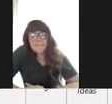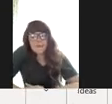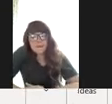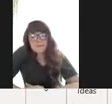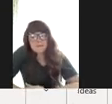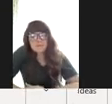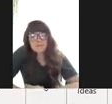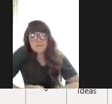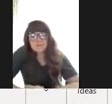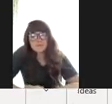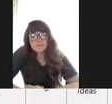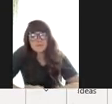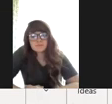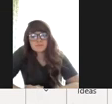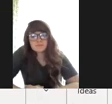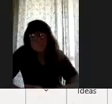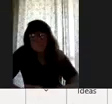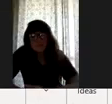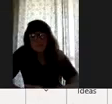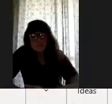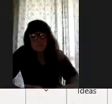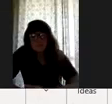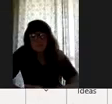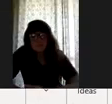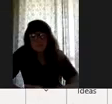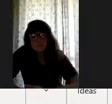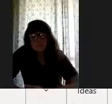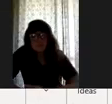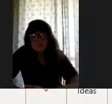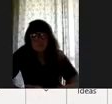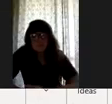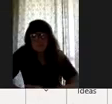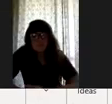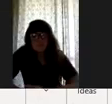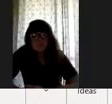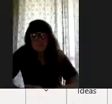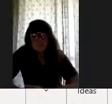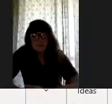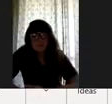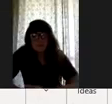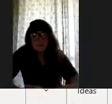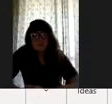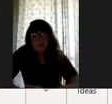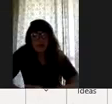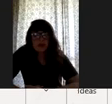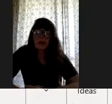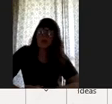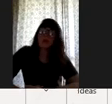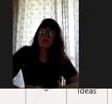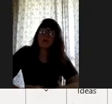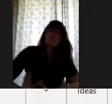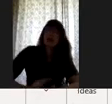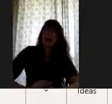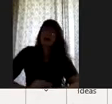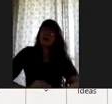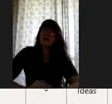or how we have trust in him now or exalt in him now because we know that that's going to happen. Right. And